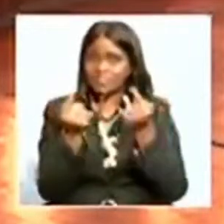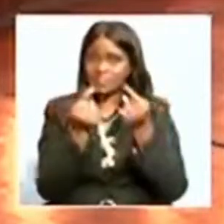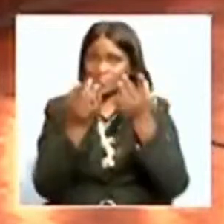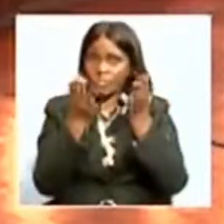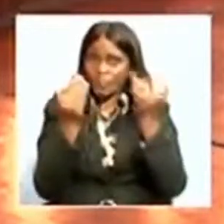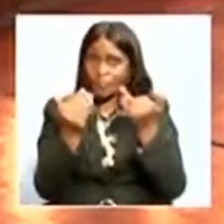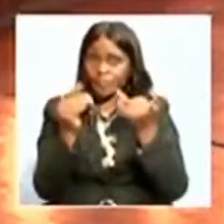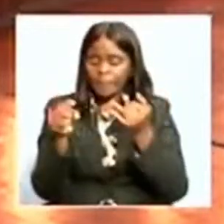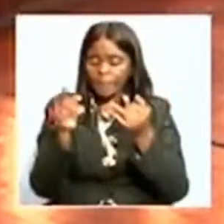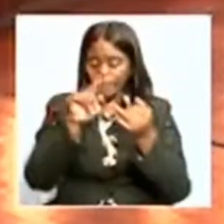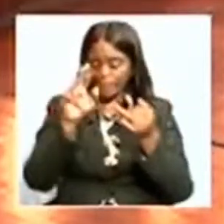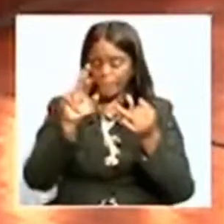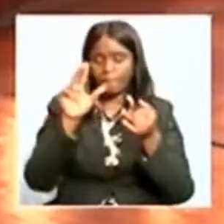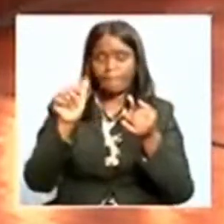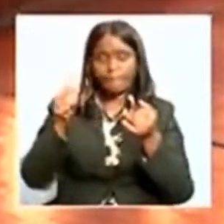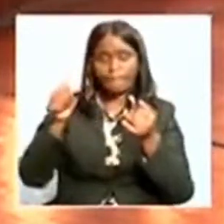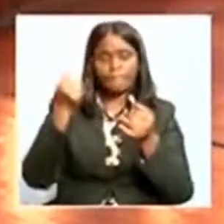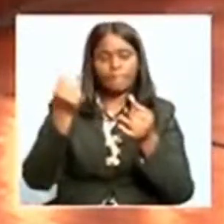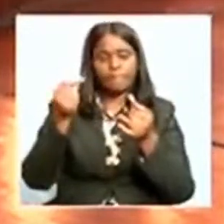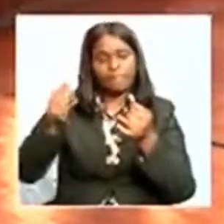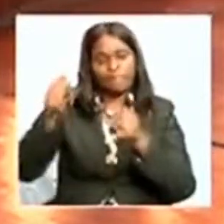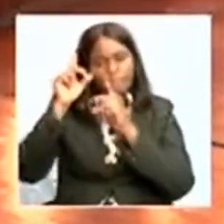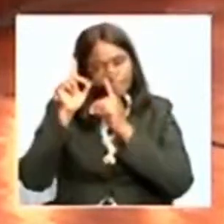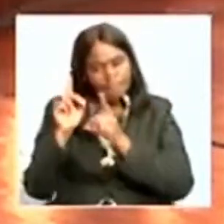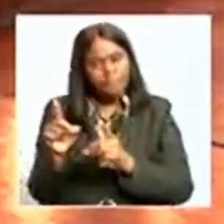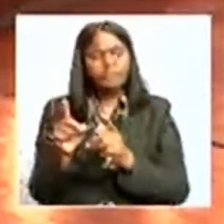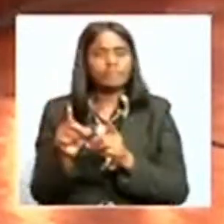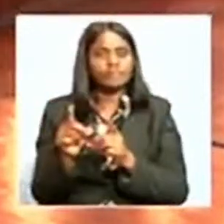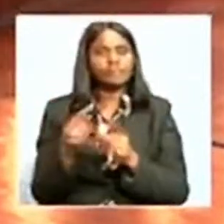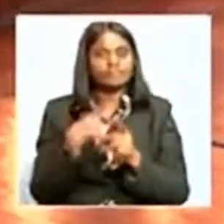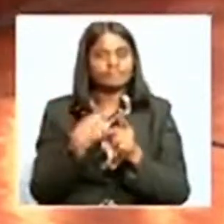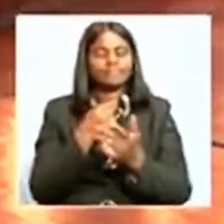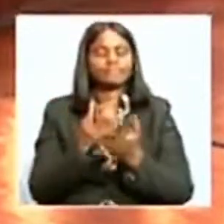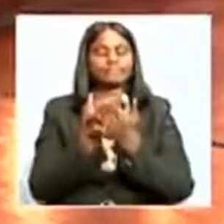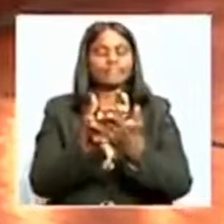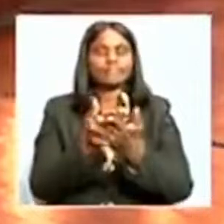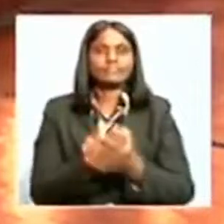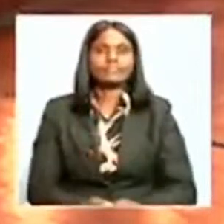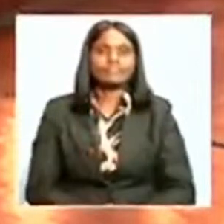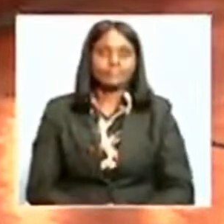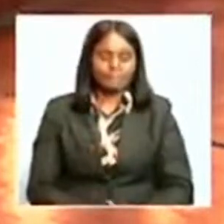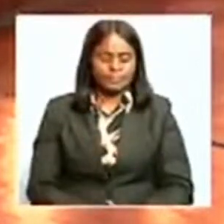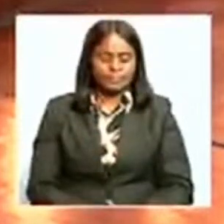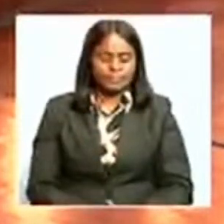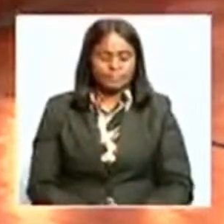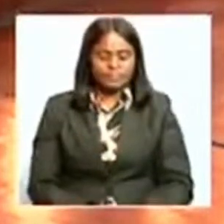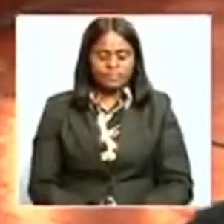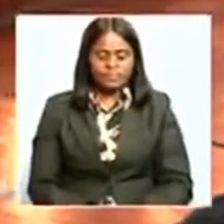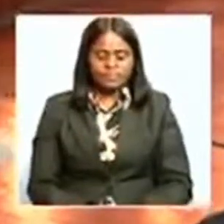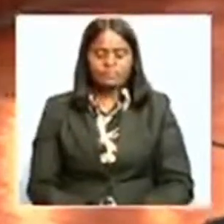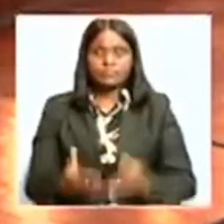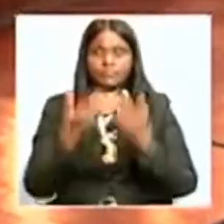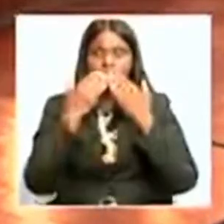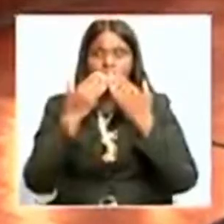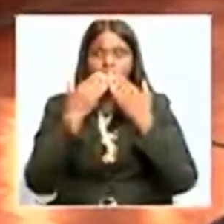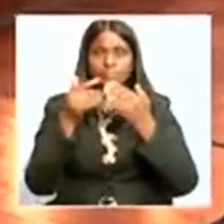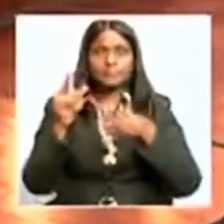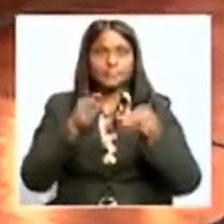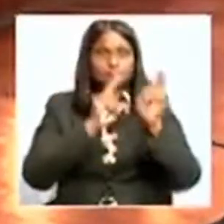where ZRA is the one to determine? I submit. Thank you. Can you respond to